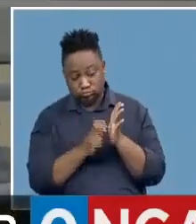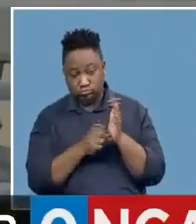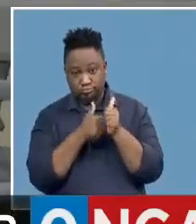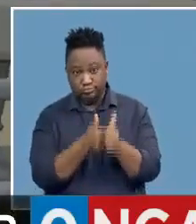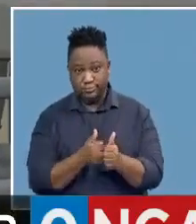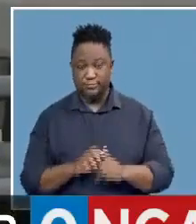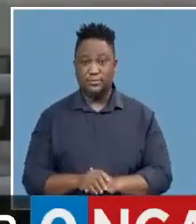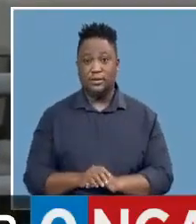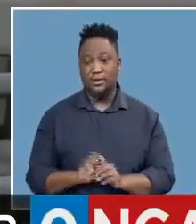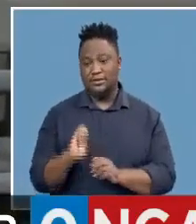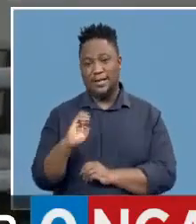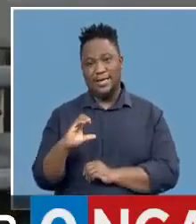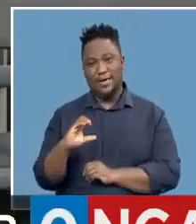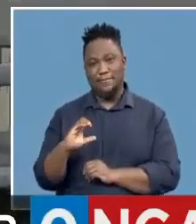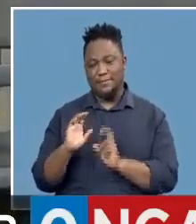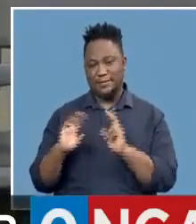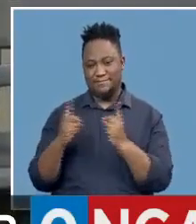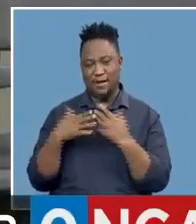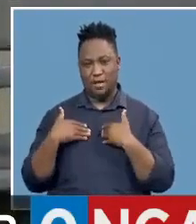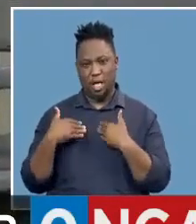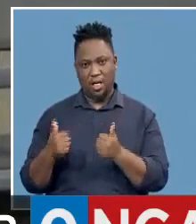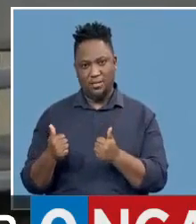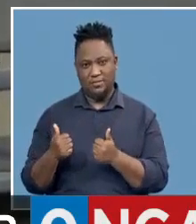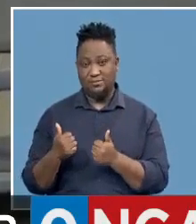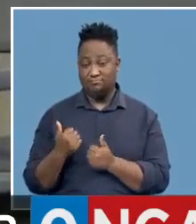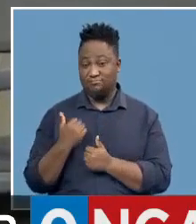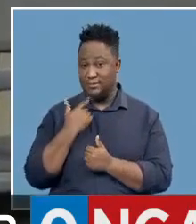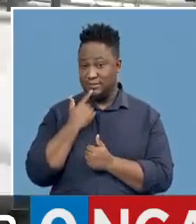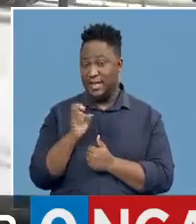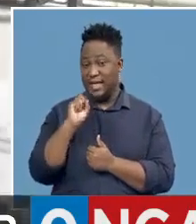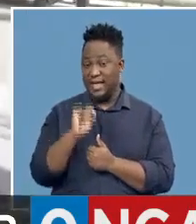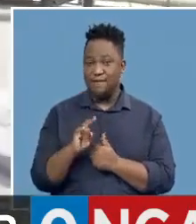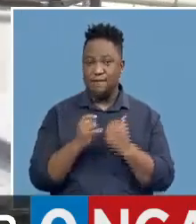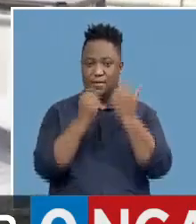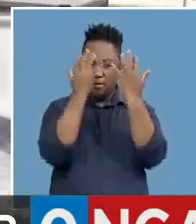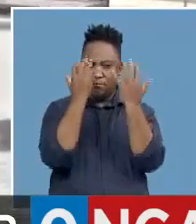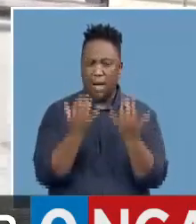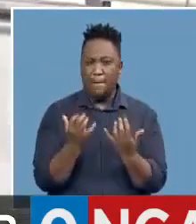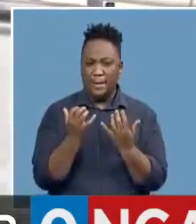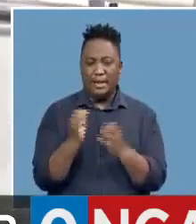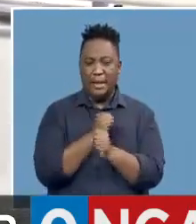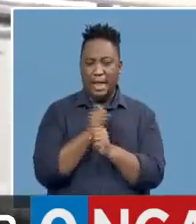Health Department says it will function more effectively if its budget is not affected